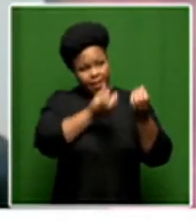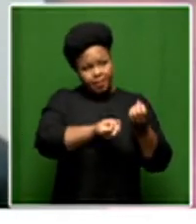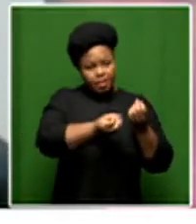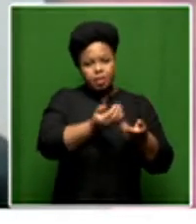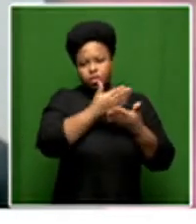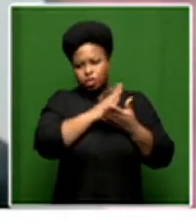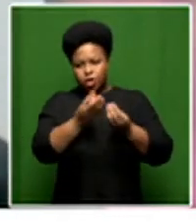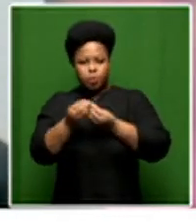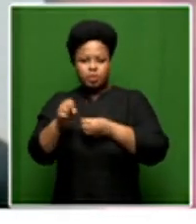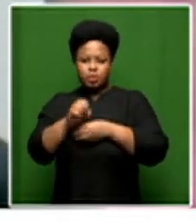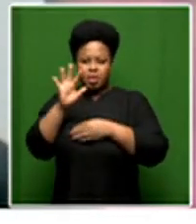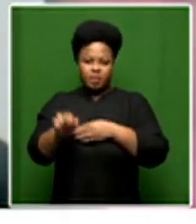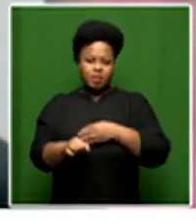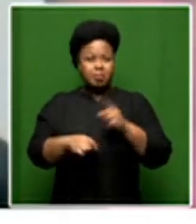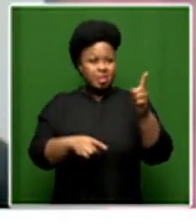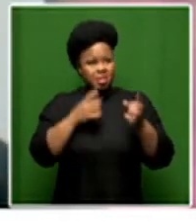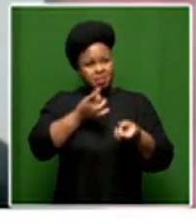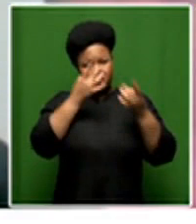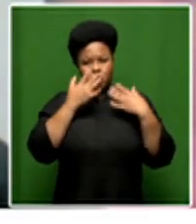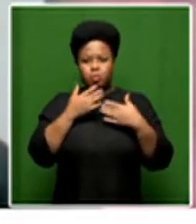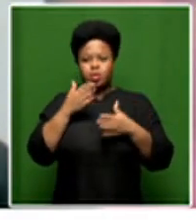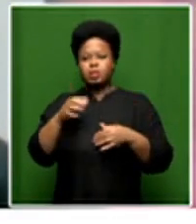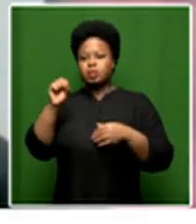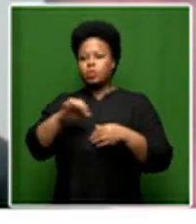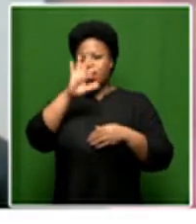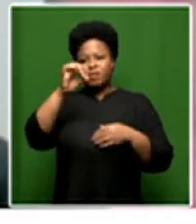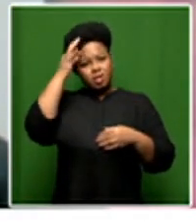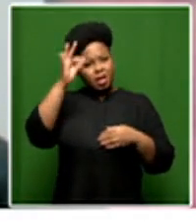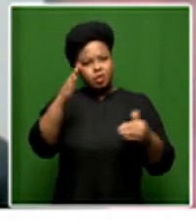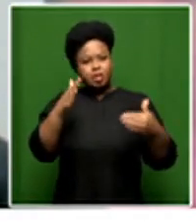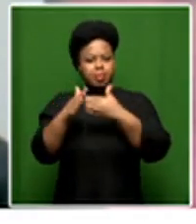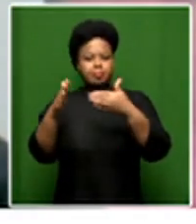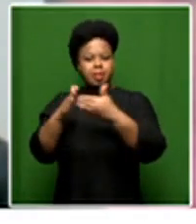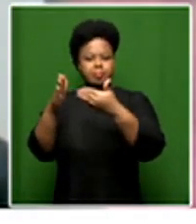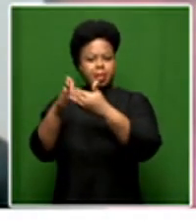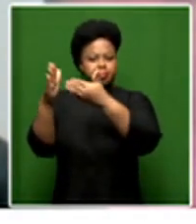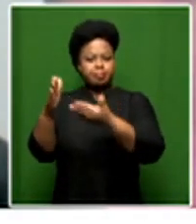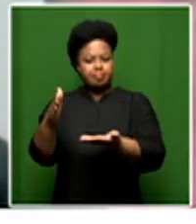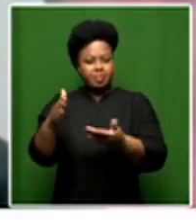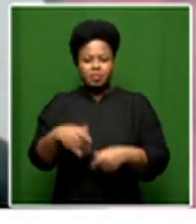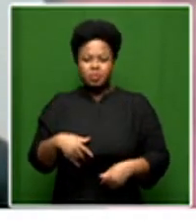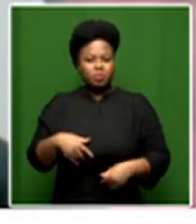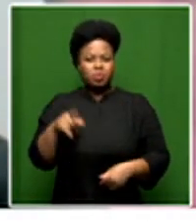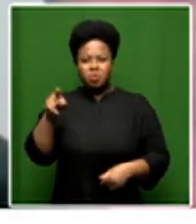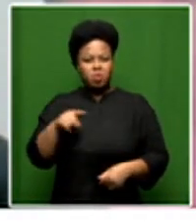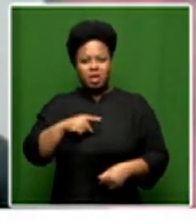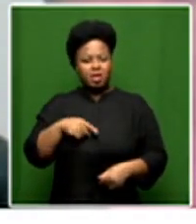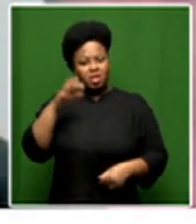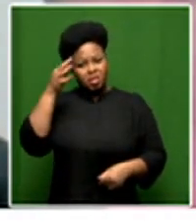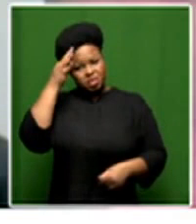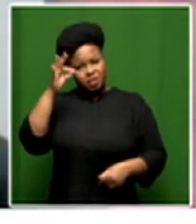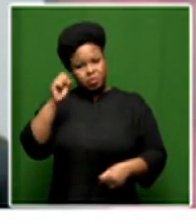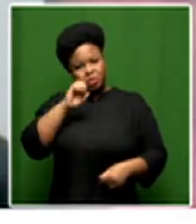Africa, but they've indicated difficulties to find an ear to listen to them. So we're saying